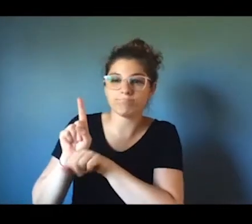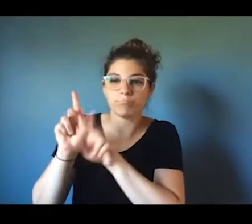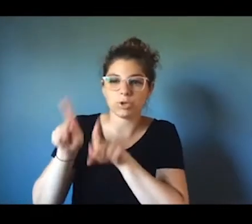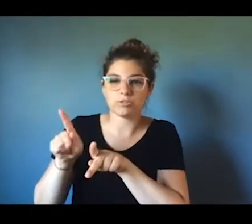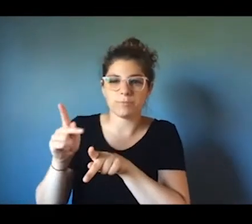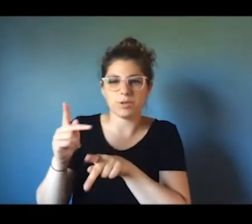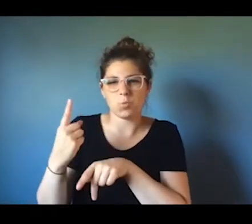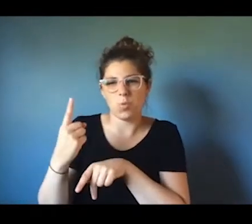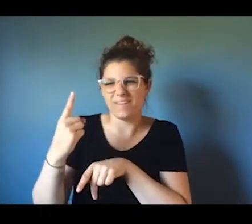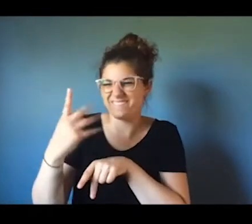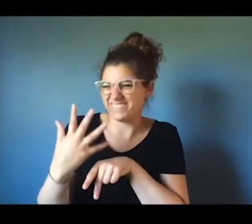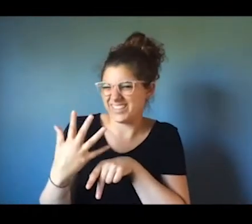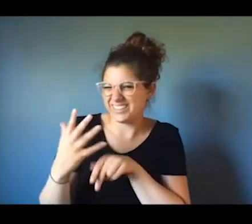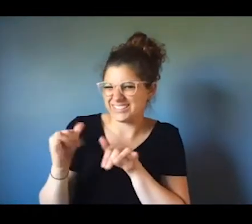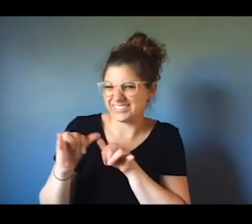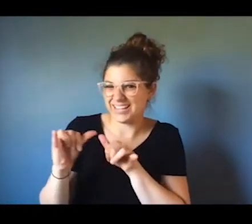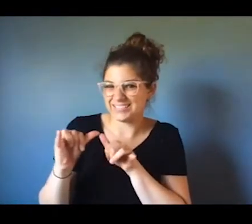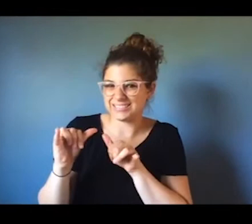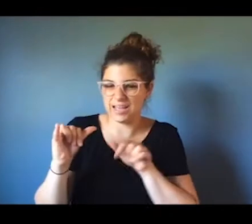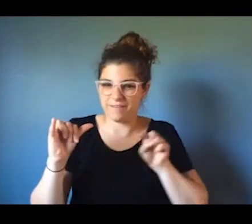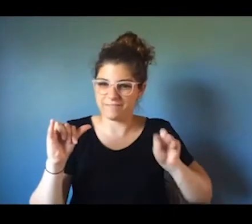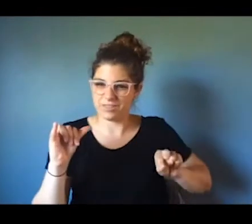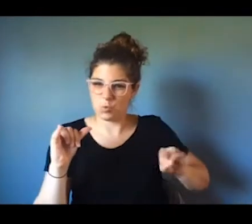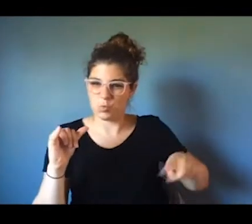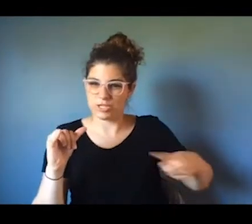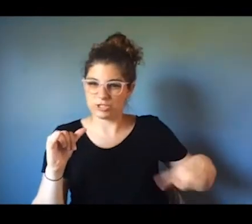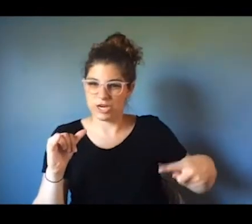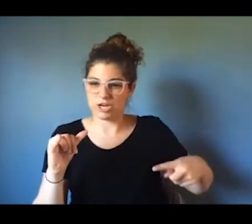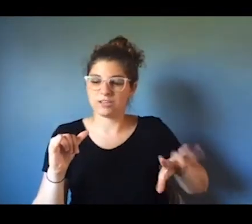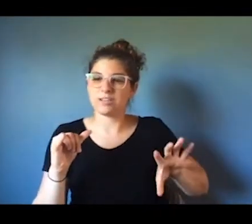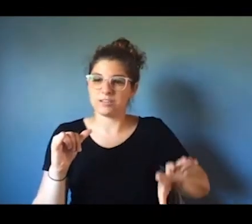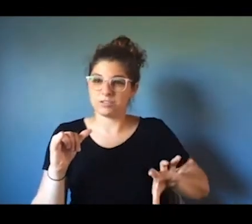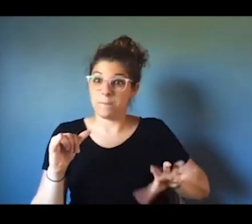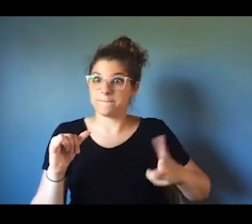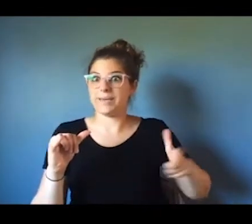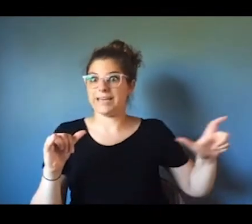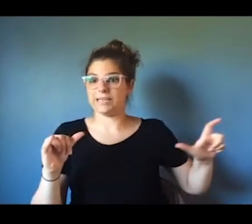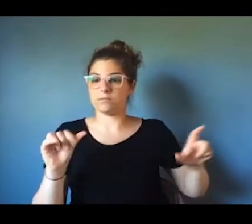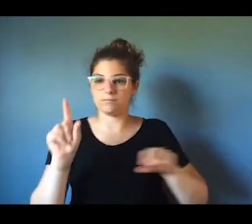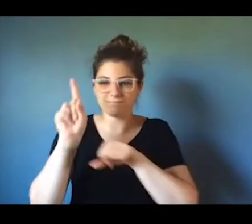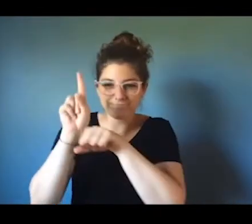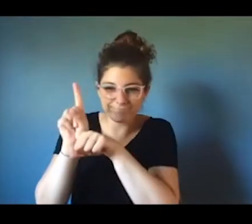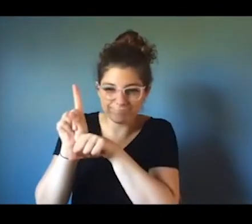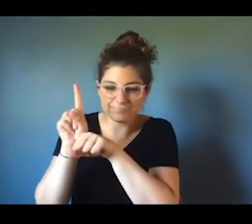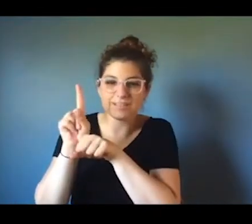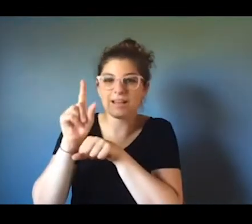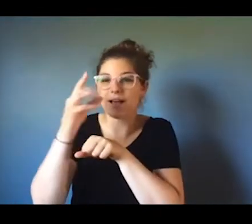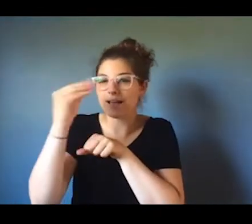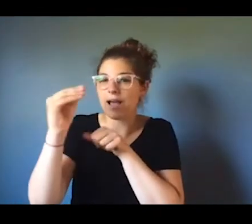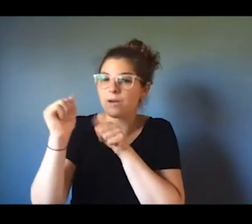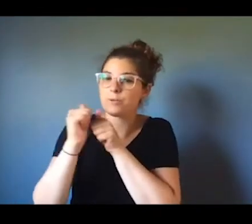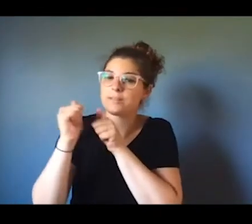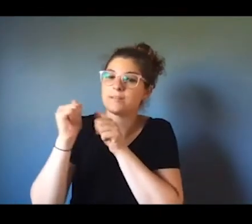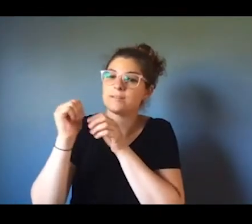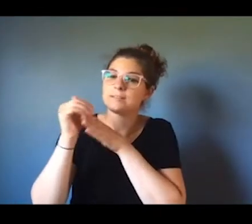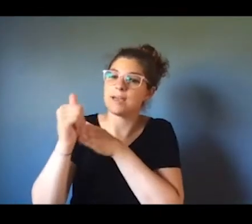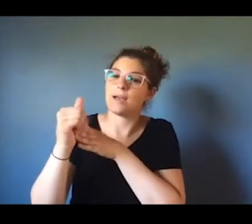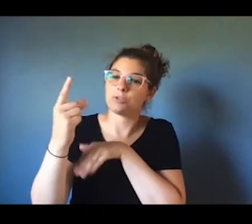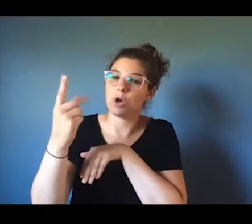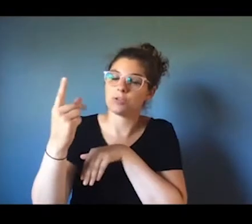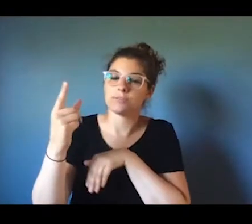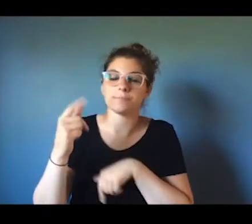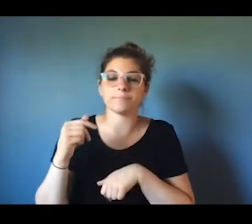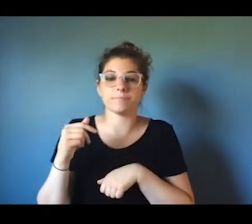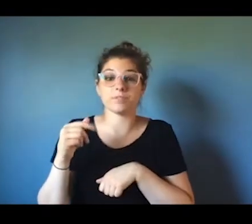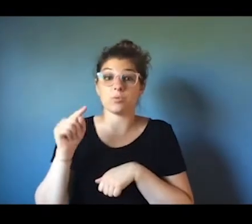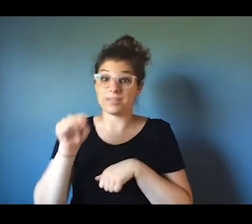small figure. It's probably like about 1/5 size of the gentleman in the wheelchair, but there's a guy with a guide dog, so it's just a silhouette back